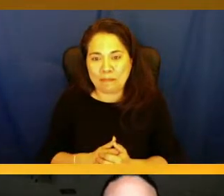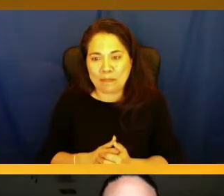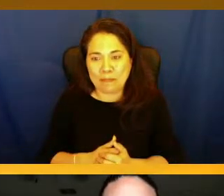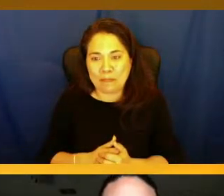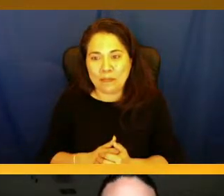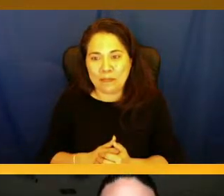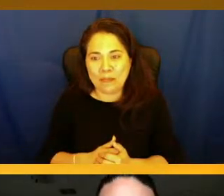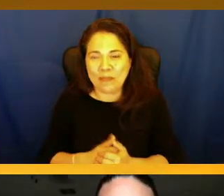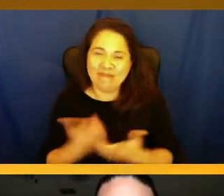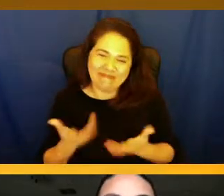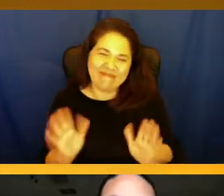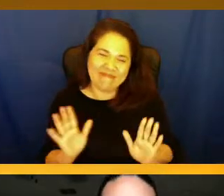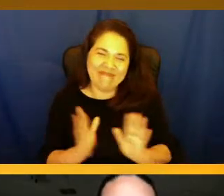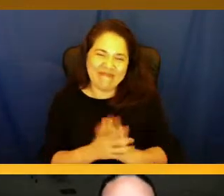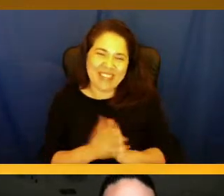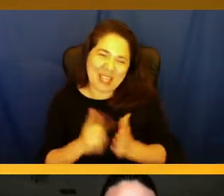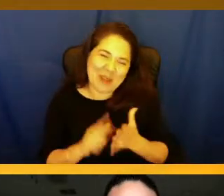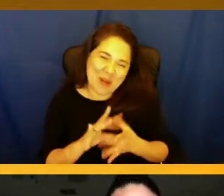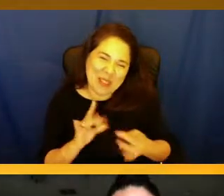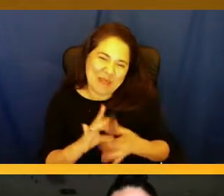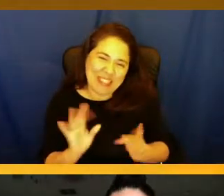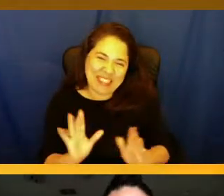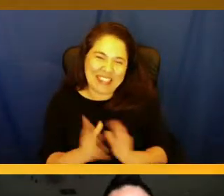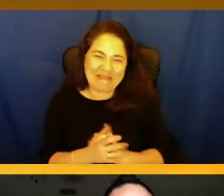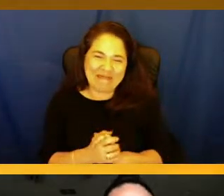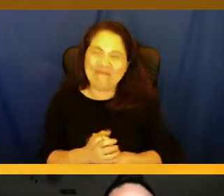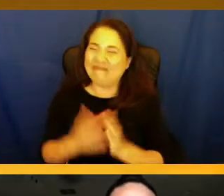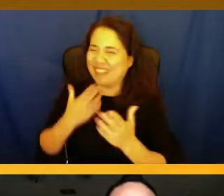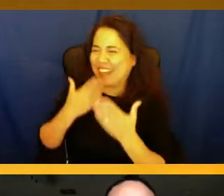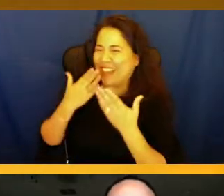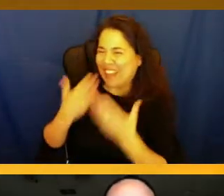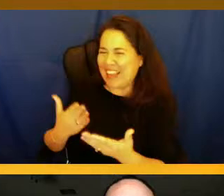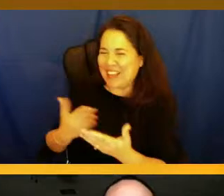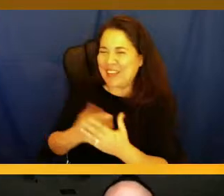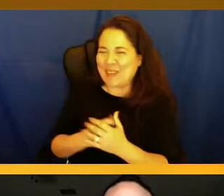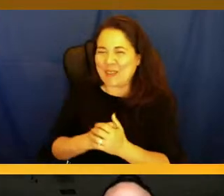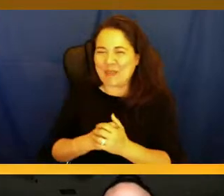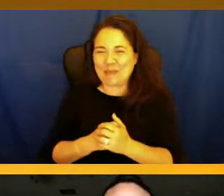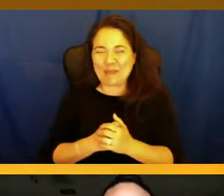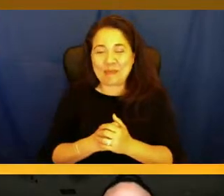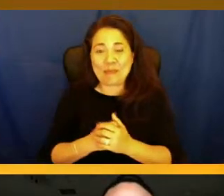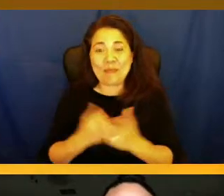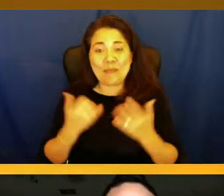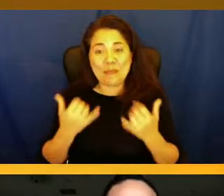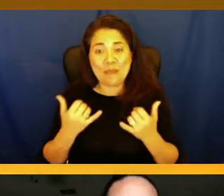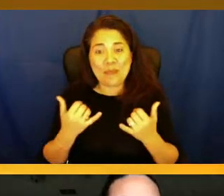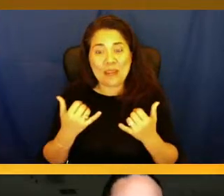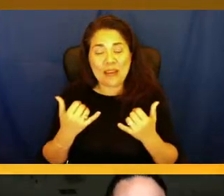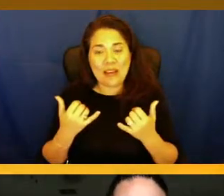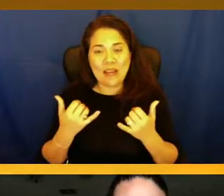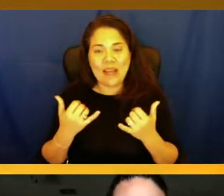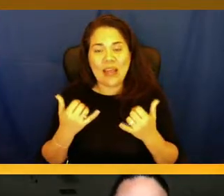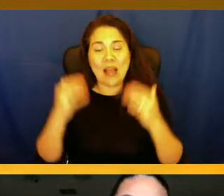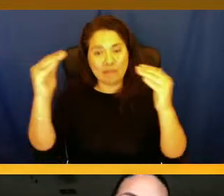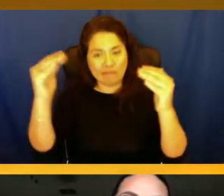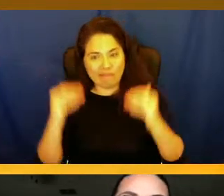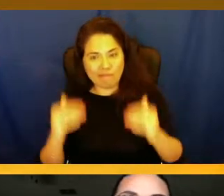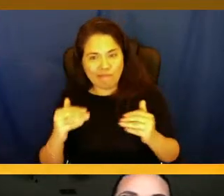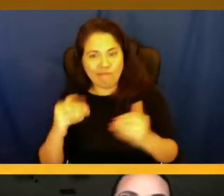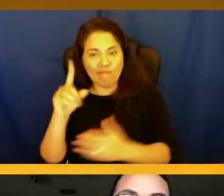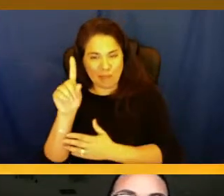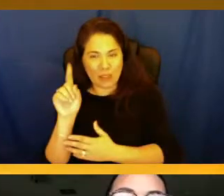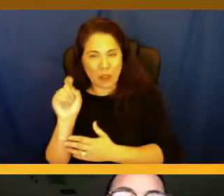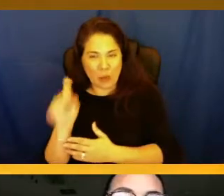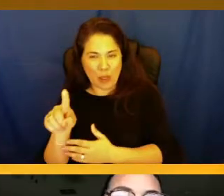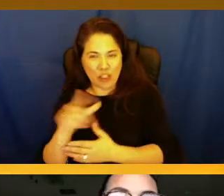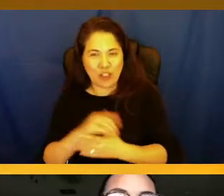So that's it. That's what I wanted to add. Thank you, Dr. Cynthia. Going on to our next question,